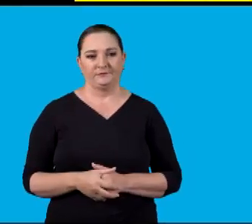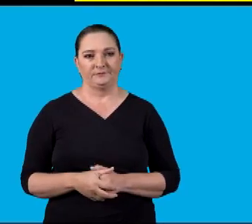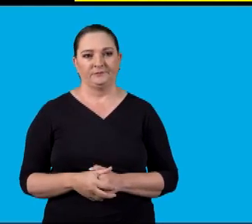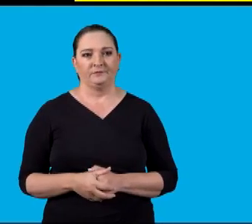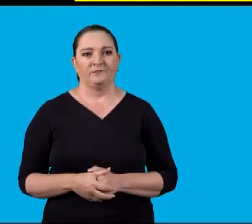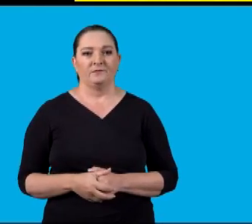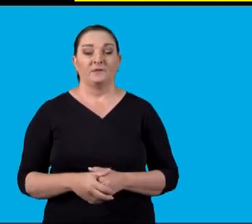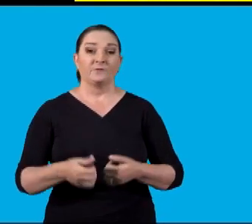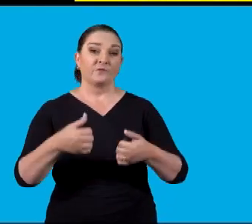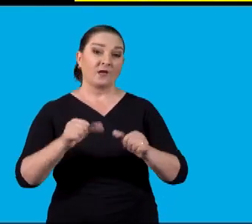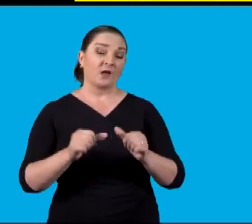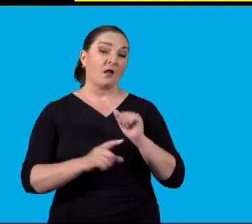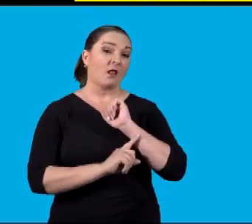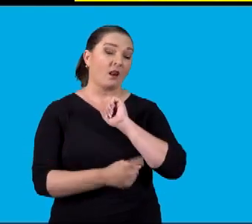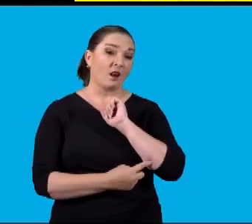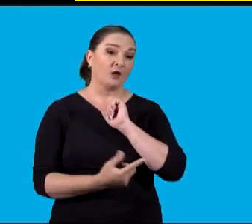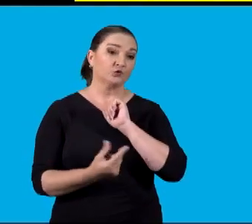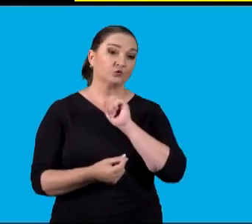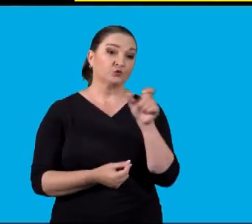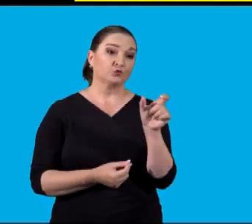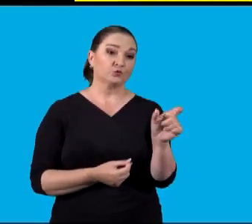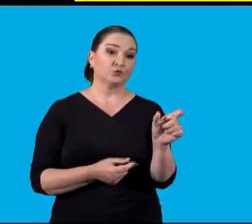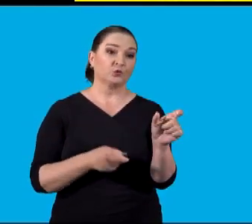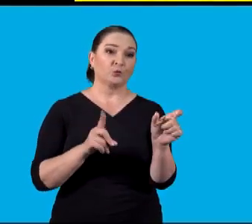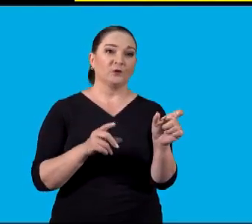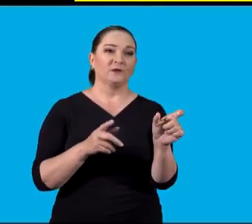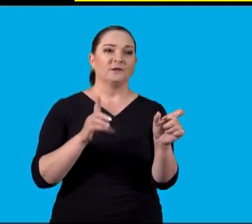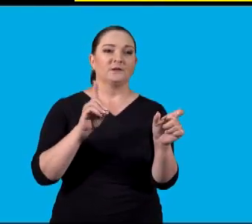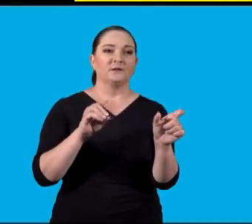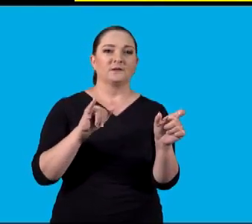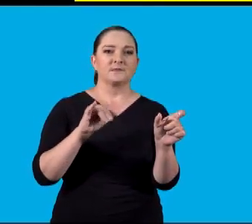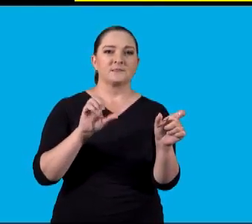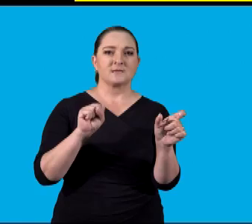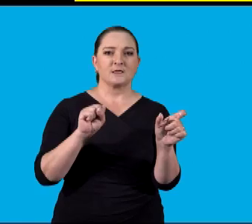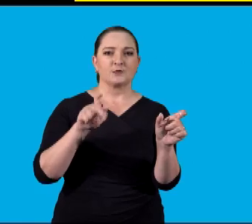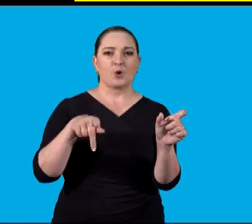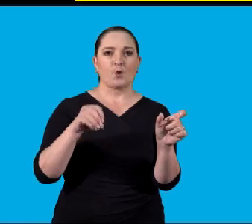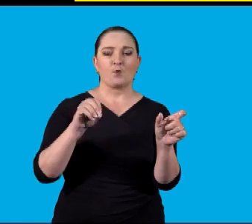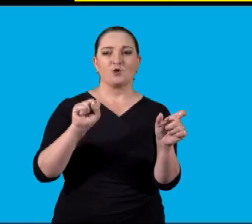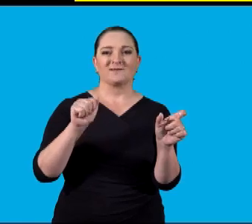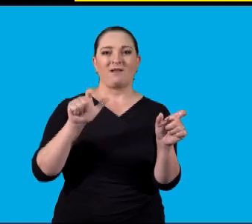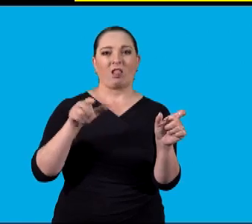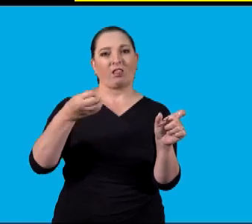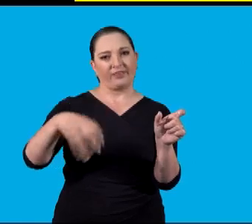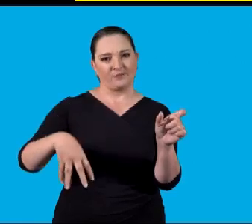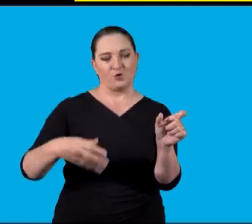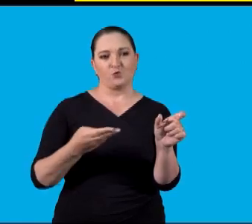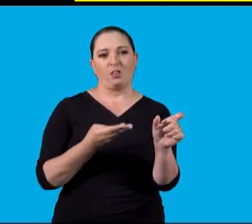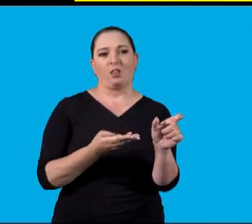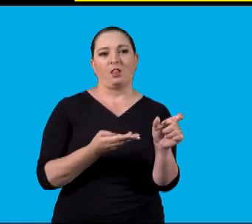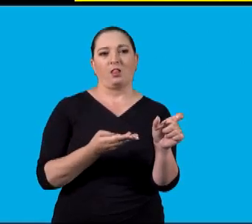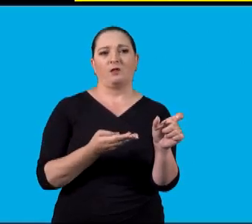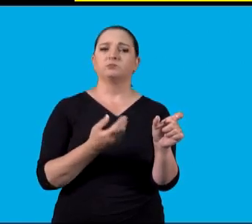then lastly, I'm going to record my disposal. So I'll come in, then I'll say disposal at carrying